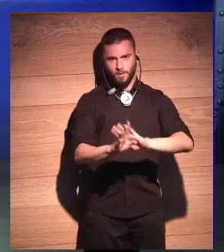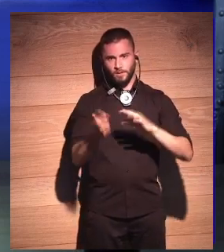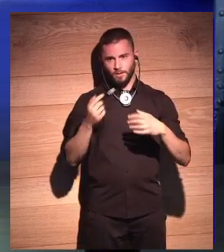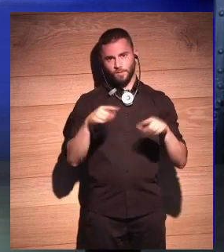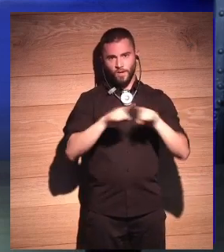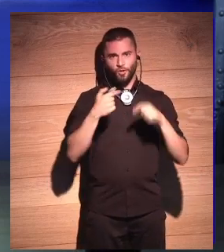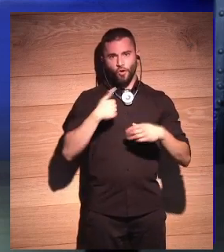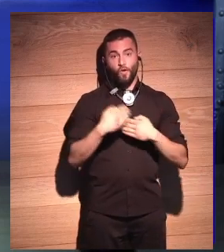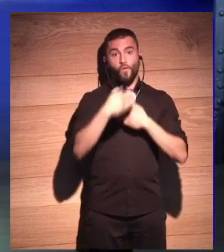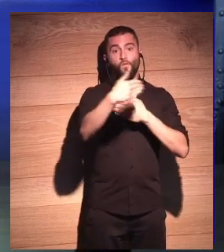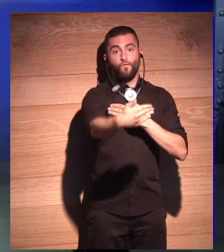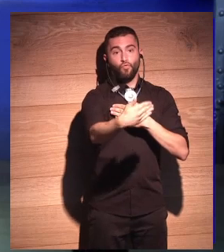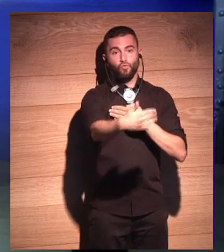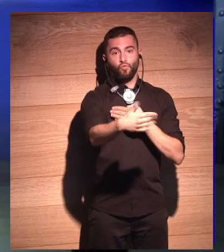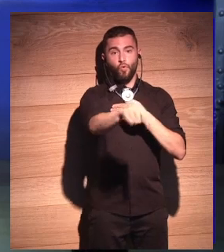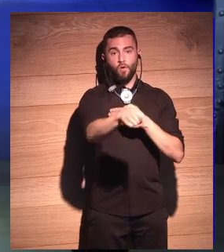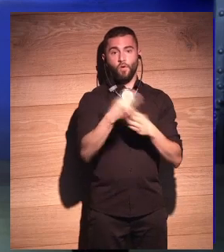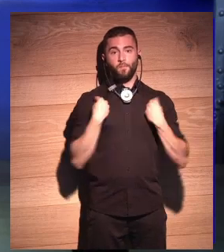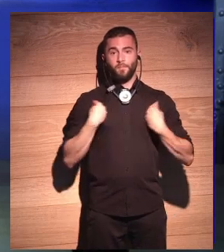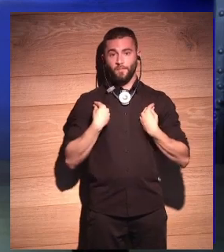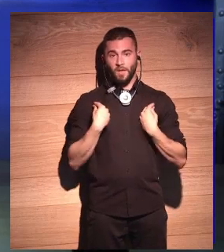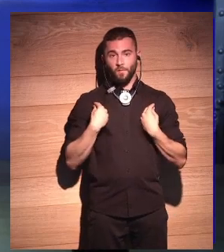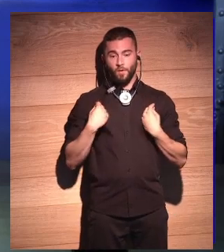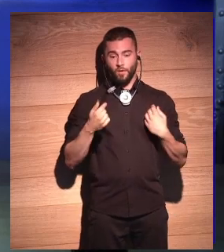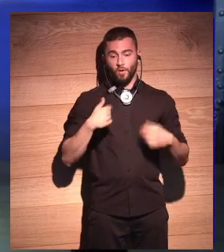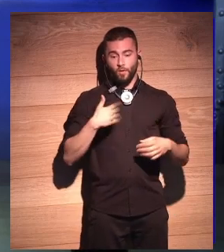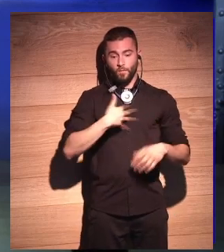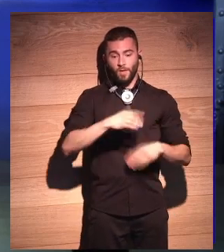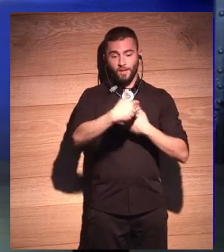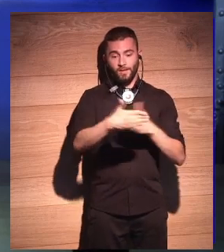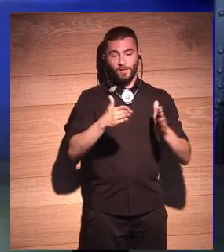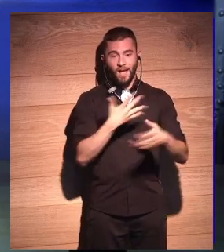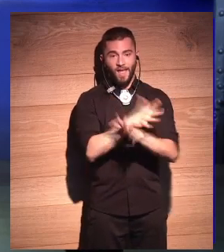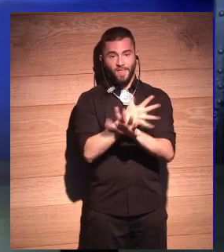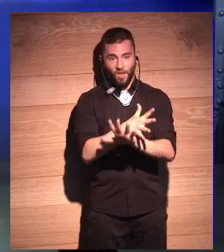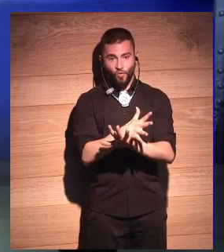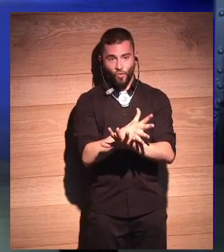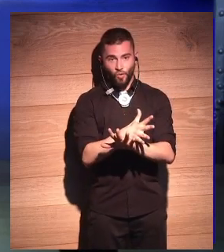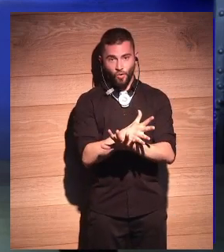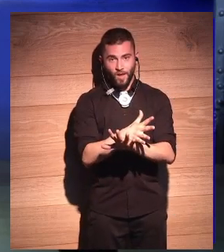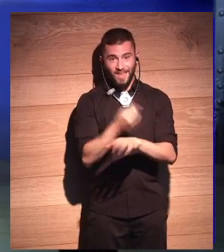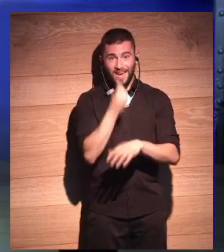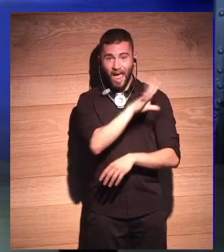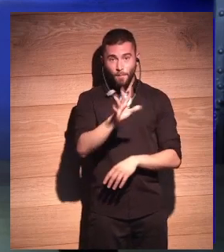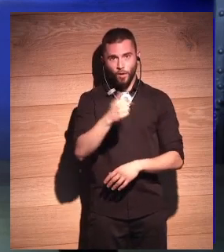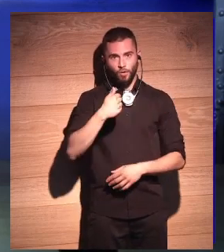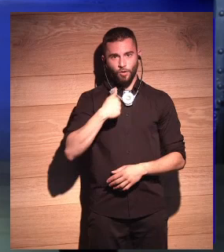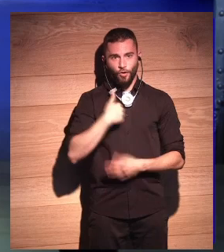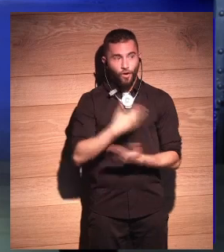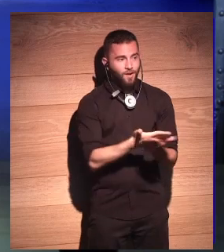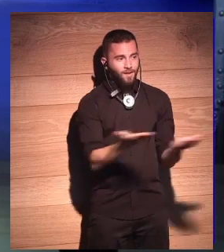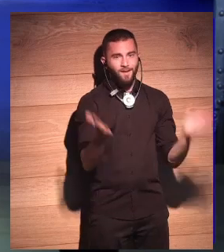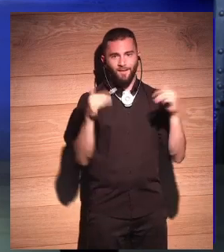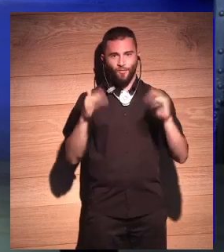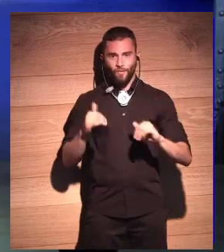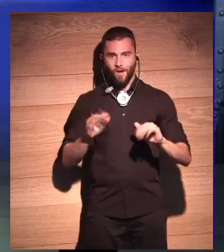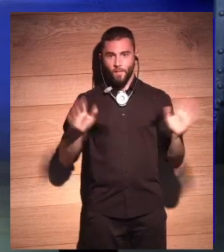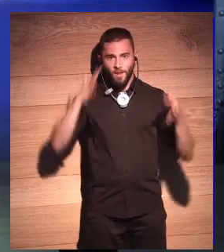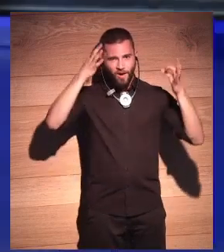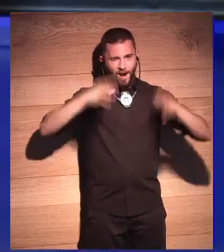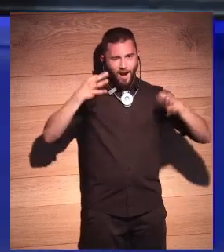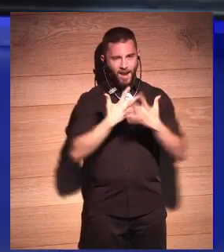toy box ever at work. I claim to be doing work when I'm using it. But I think mixed reality might be